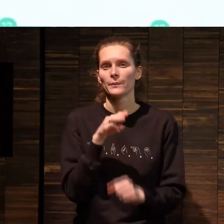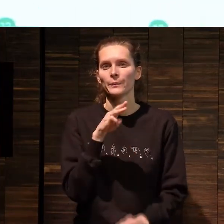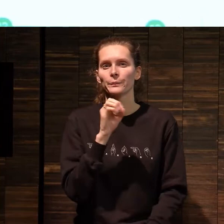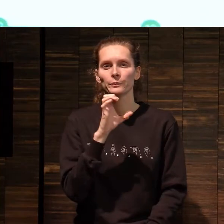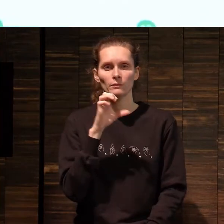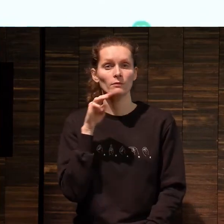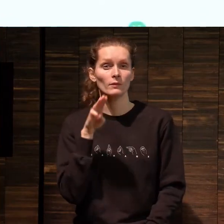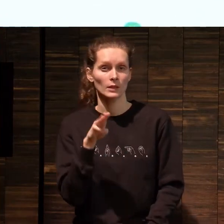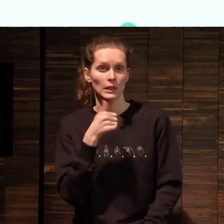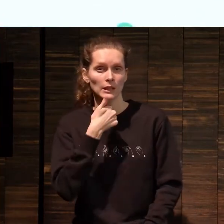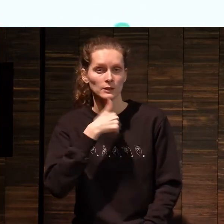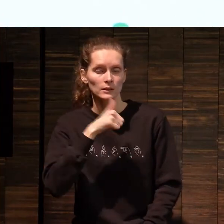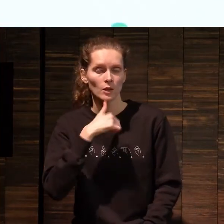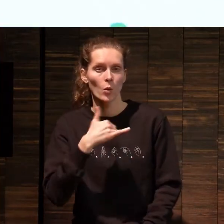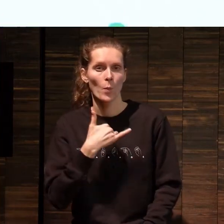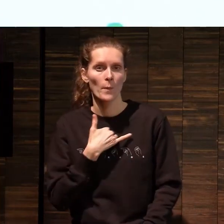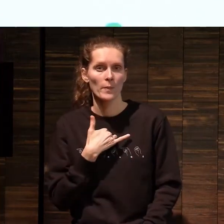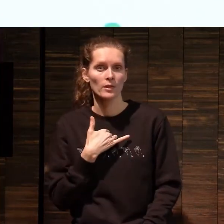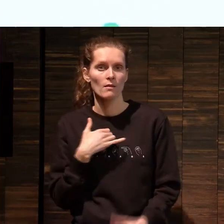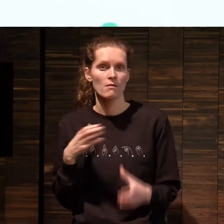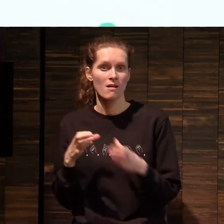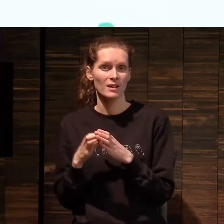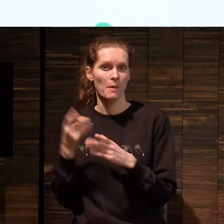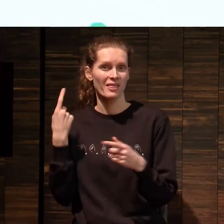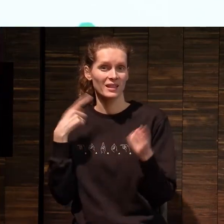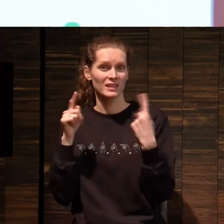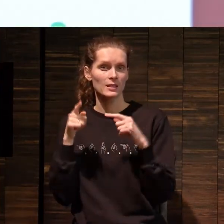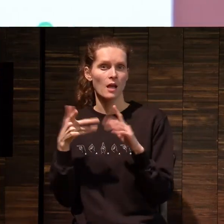When we run tests, for example,